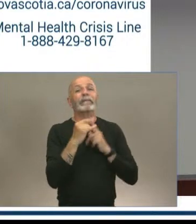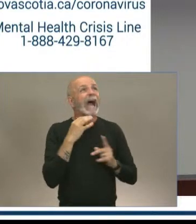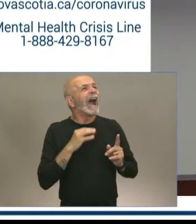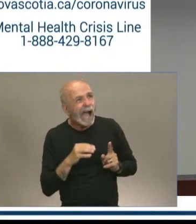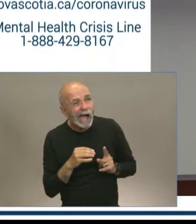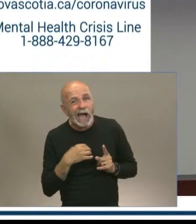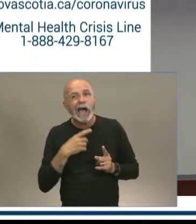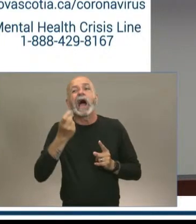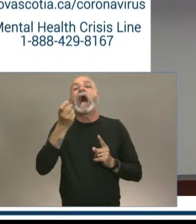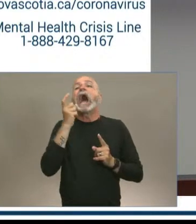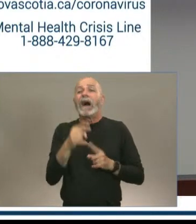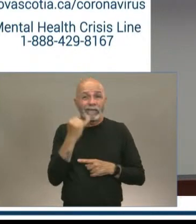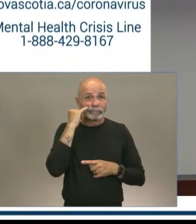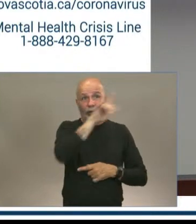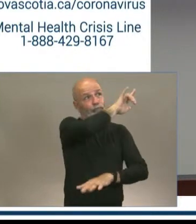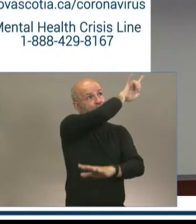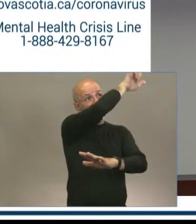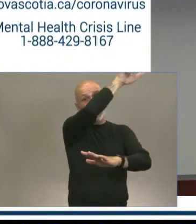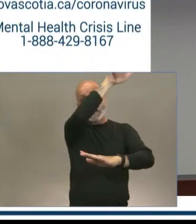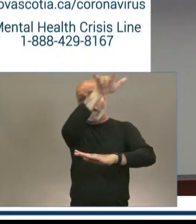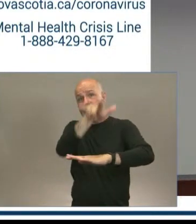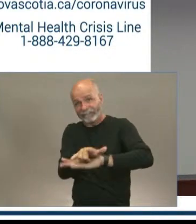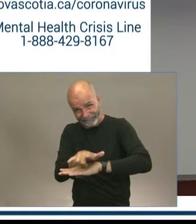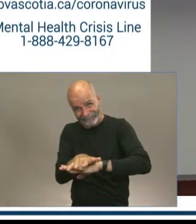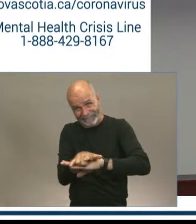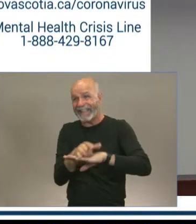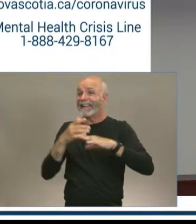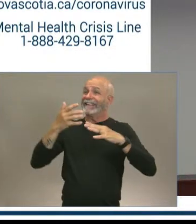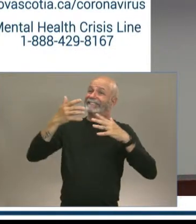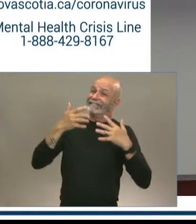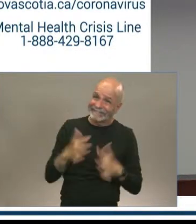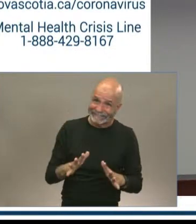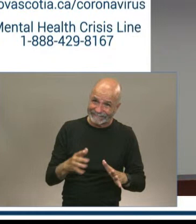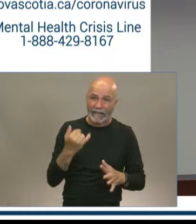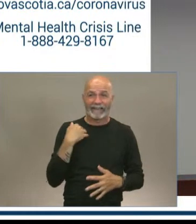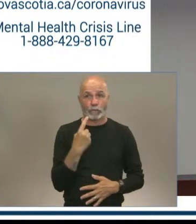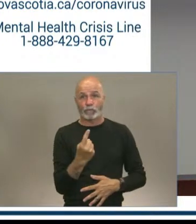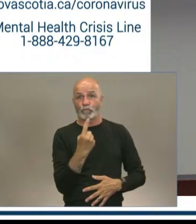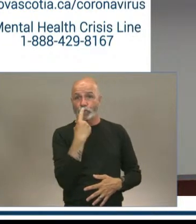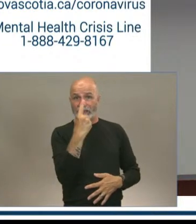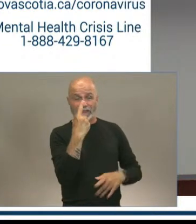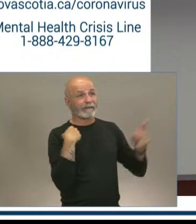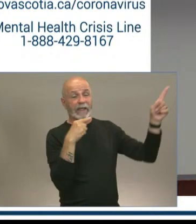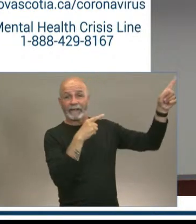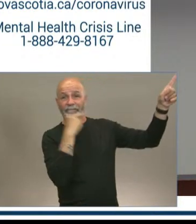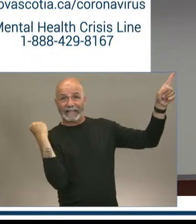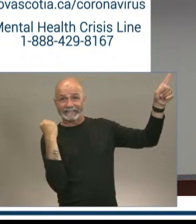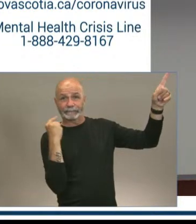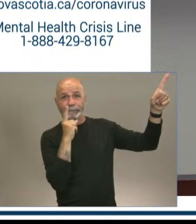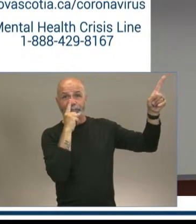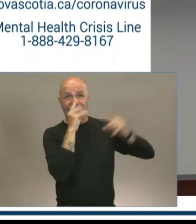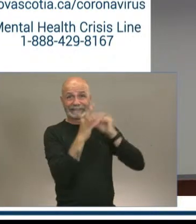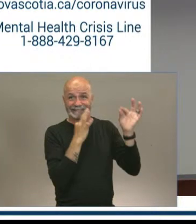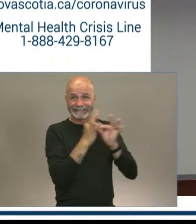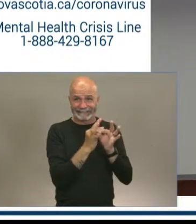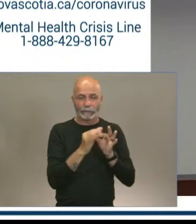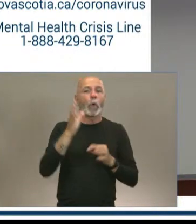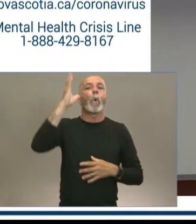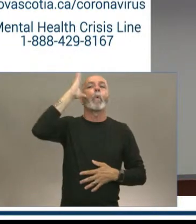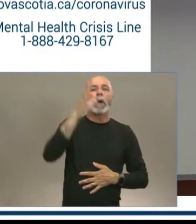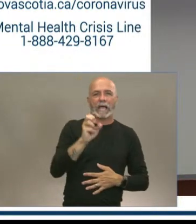airport. Both our airports now will have we have airport testing at the Halifax International Airport, and soon we'll have testing at the Sydney